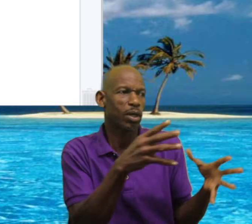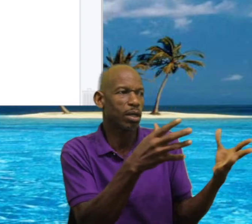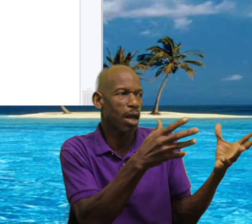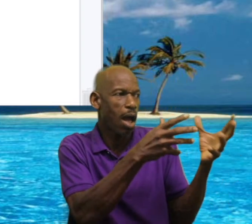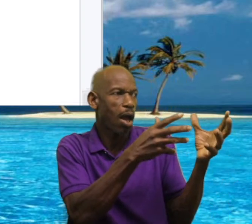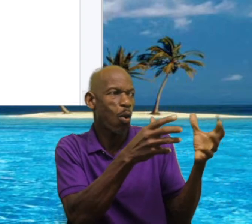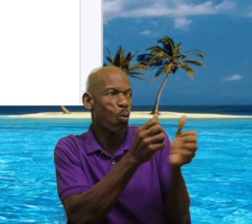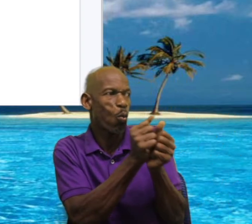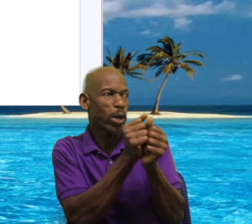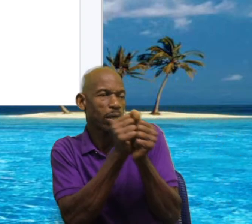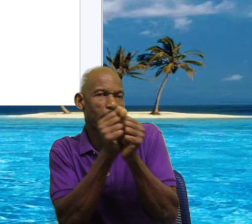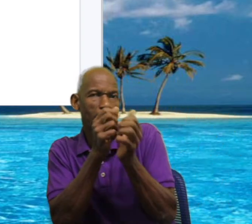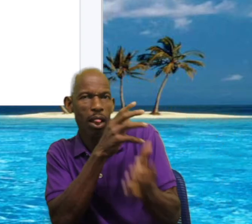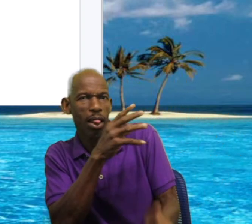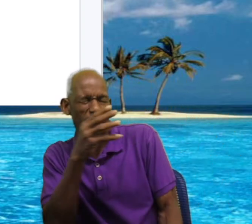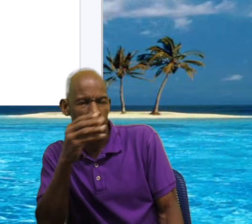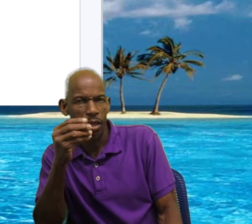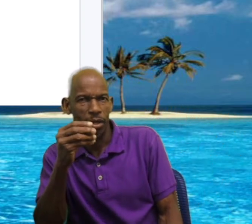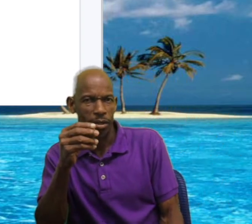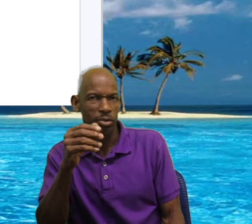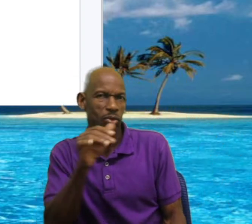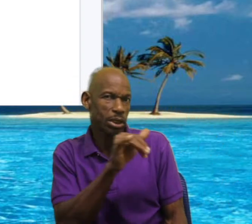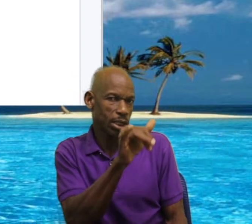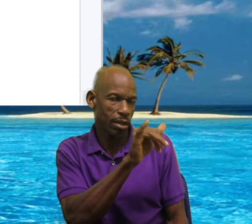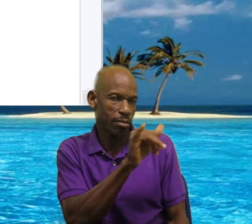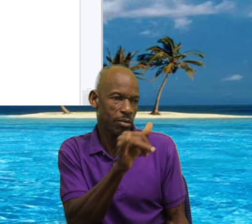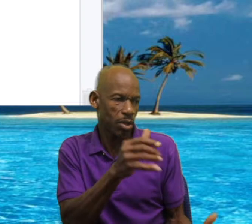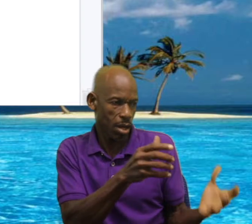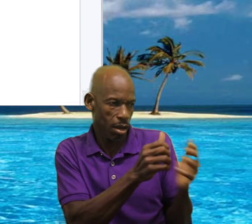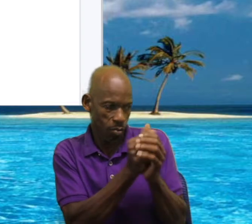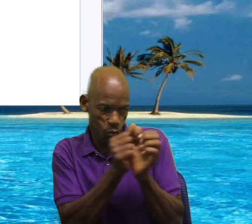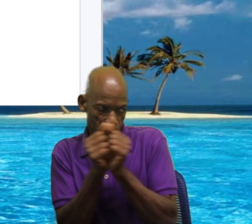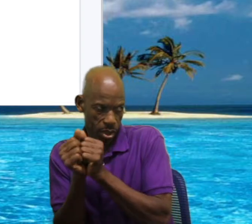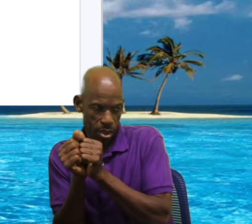So we always want to use it in sentences.